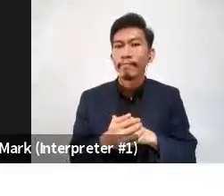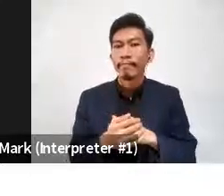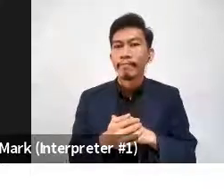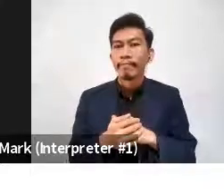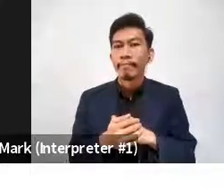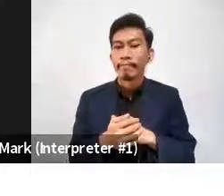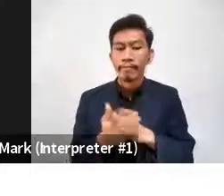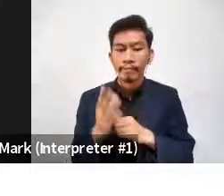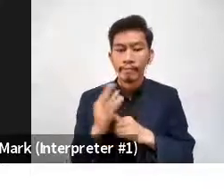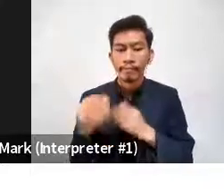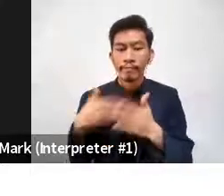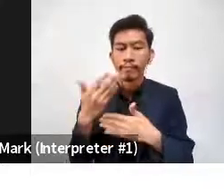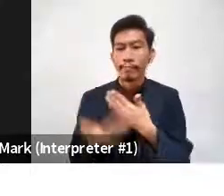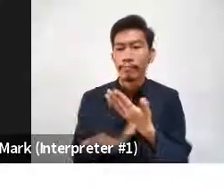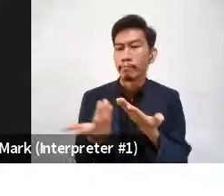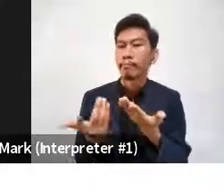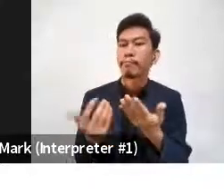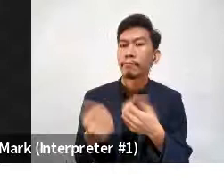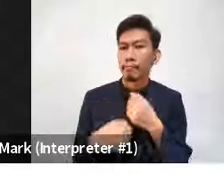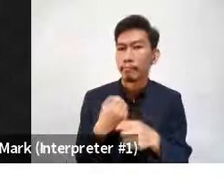And the year after,